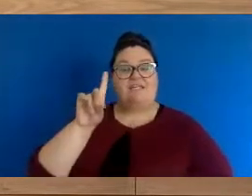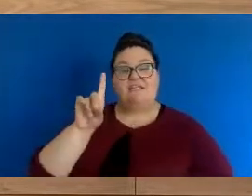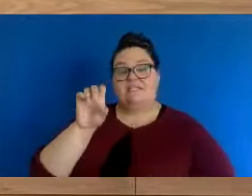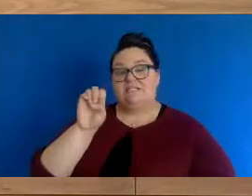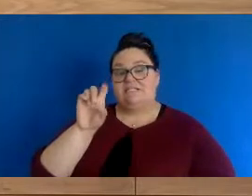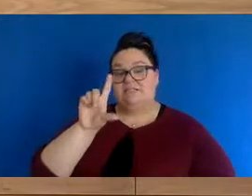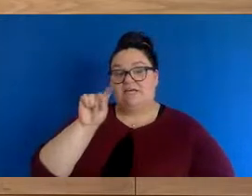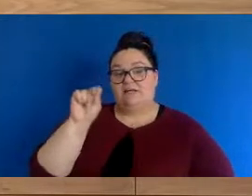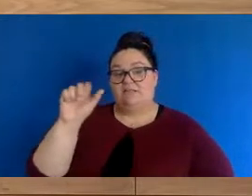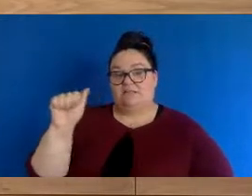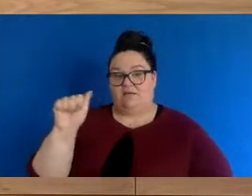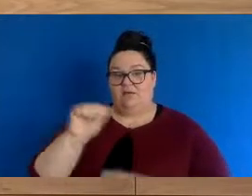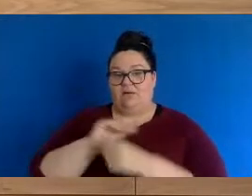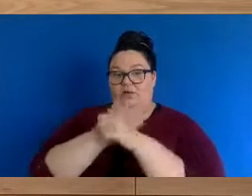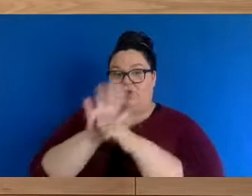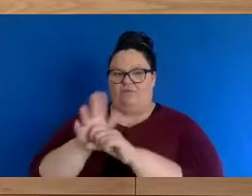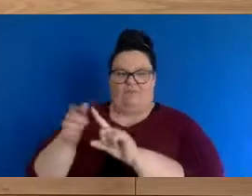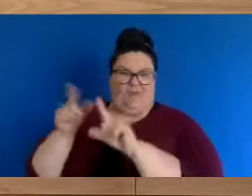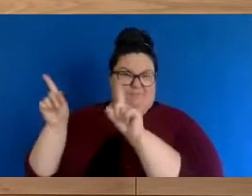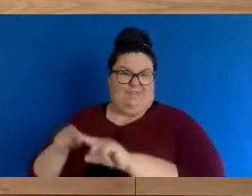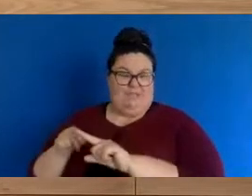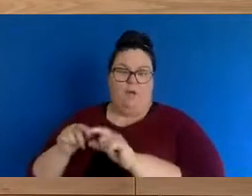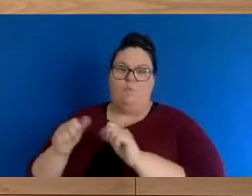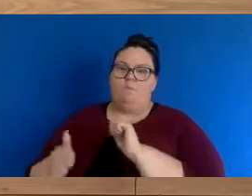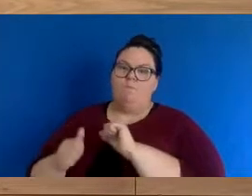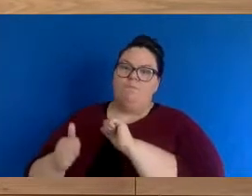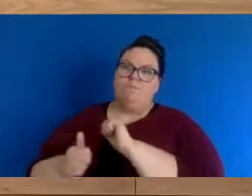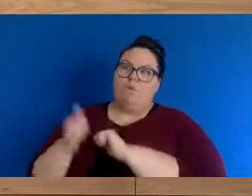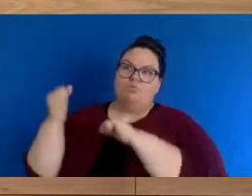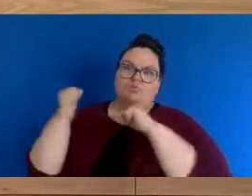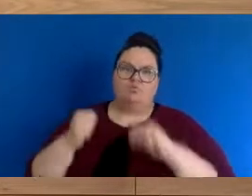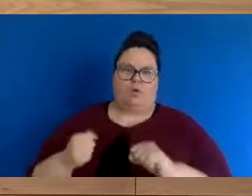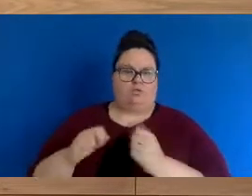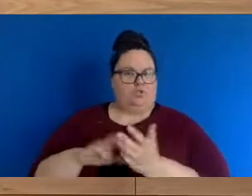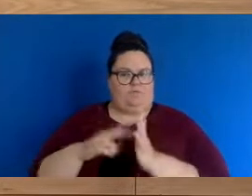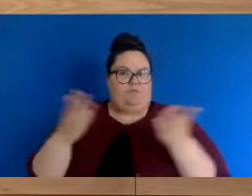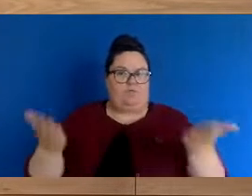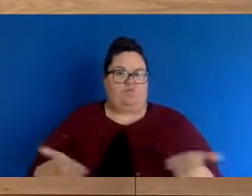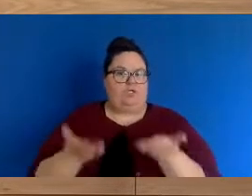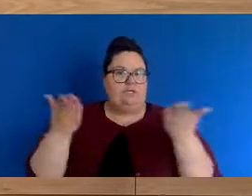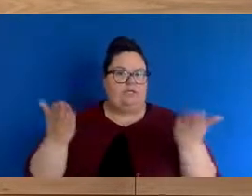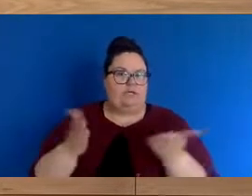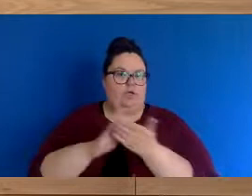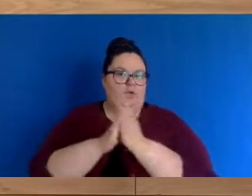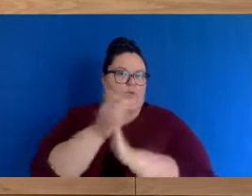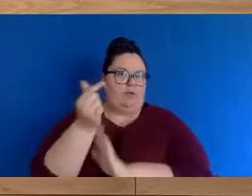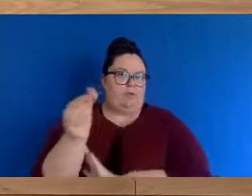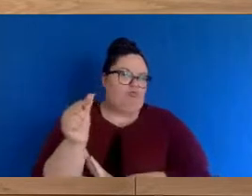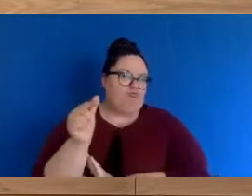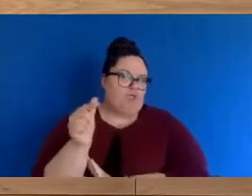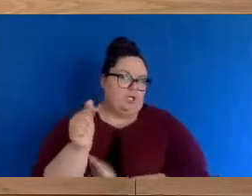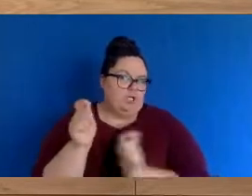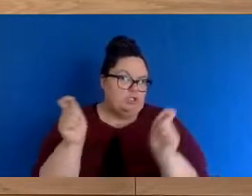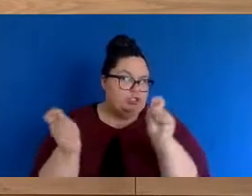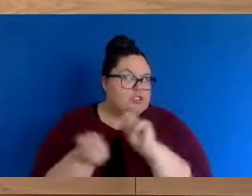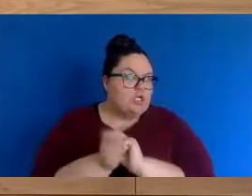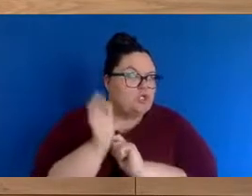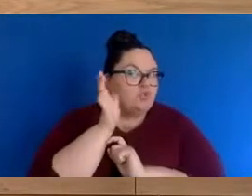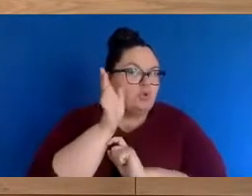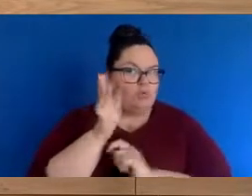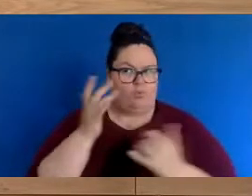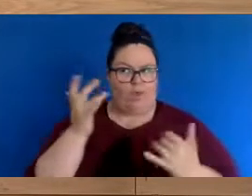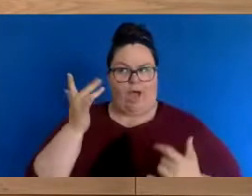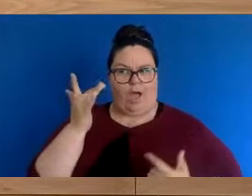the dominant strain. What will that mean for New Brunswick's path to green and our 75%